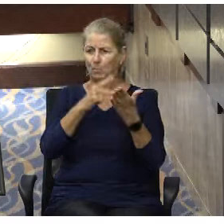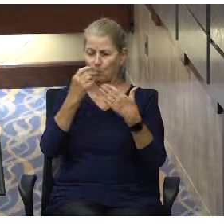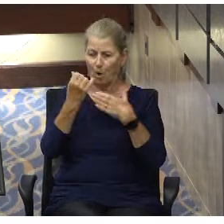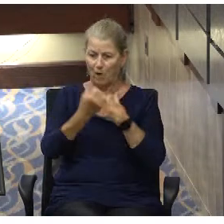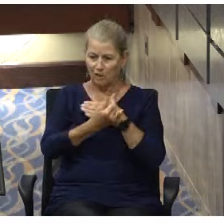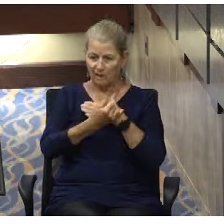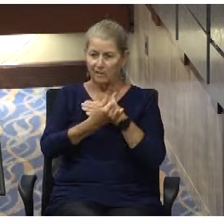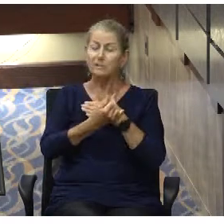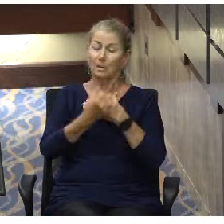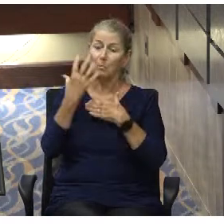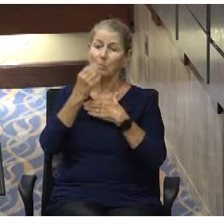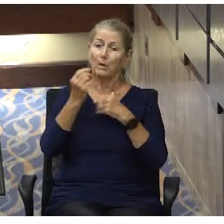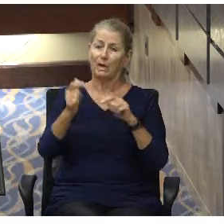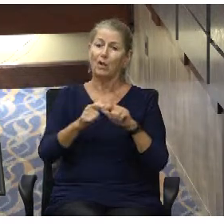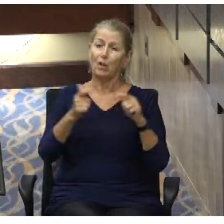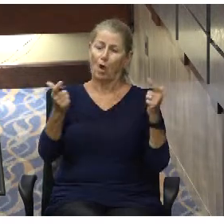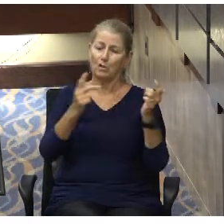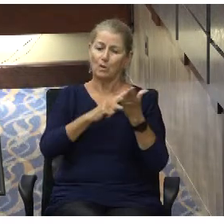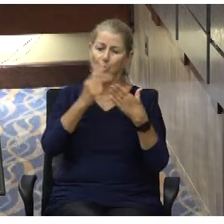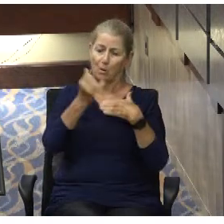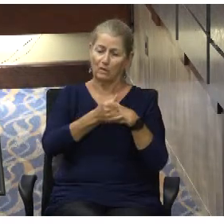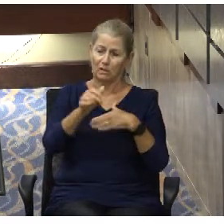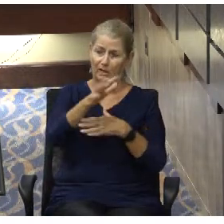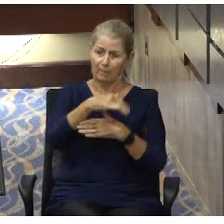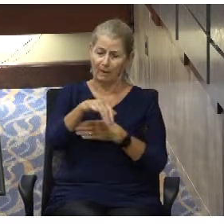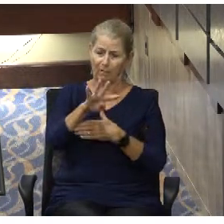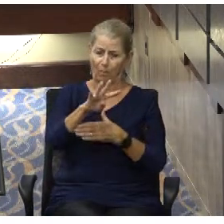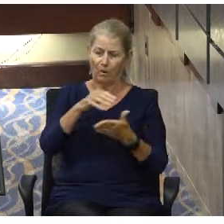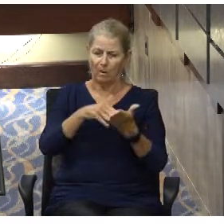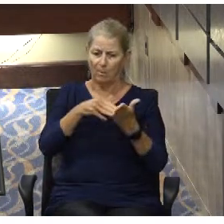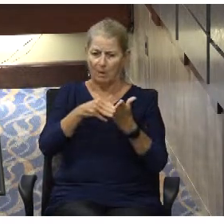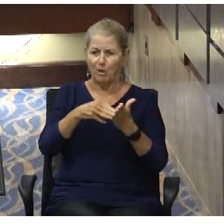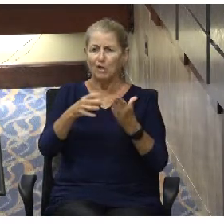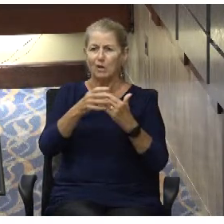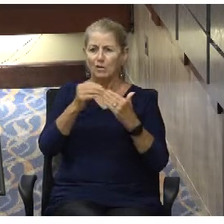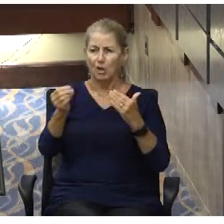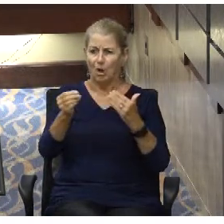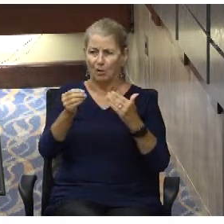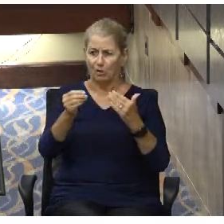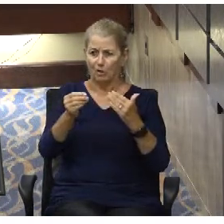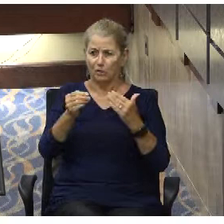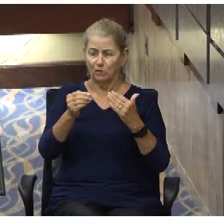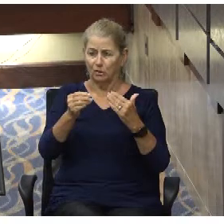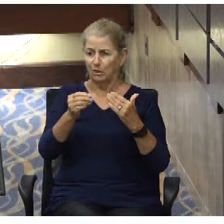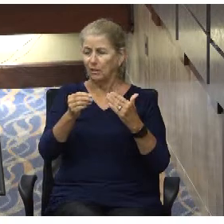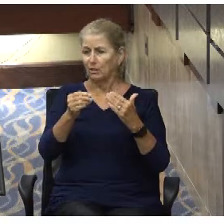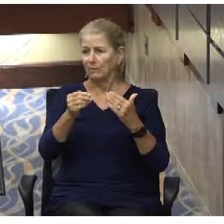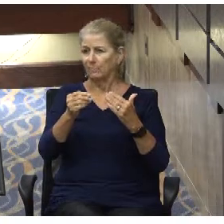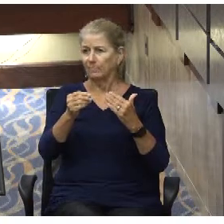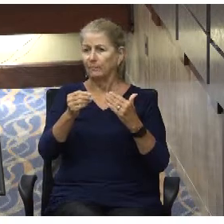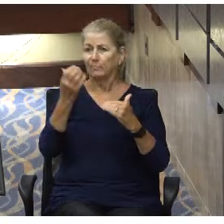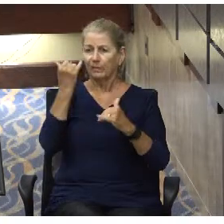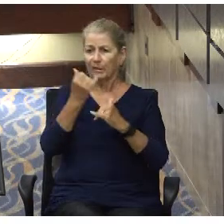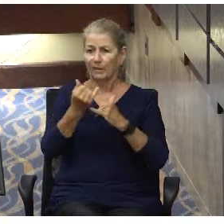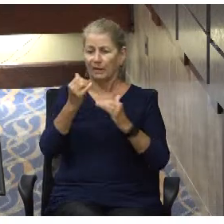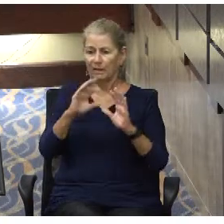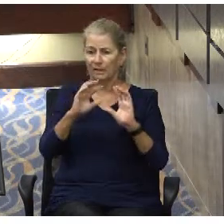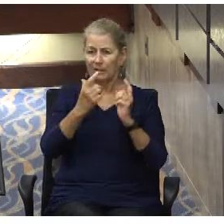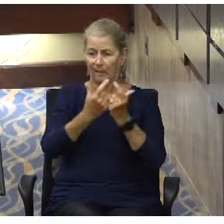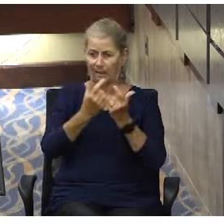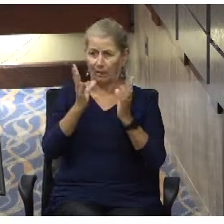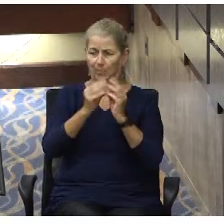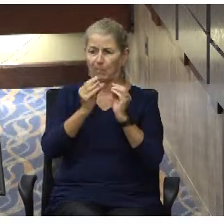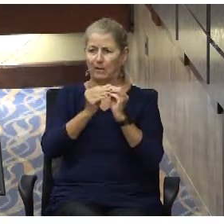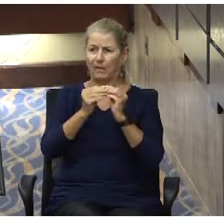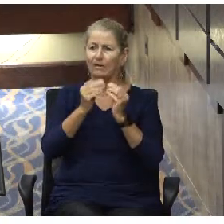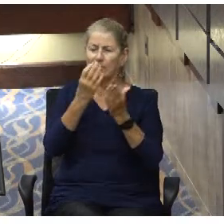large project, about $4 million. You all just executed a change order for us last council meeting that funded some additional